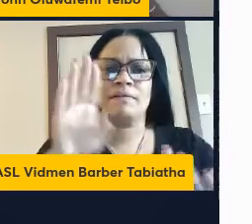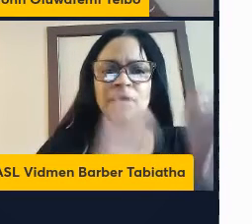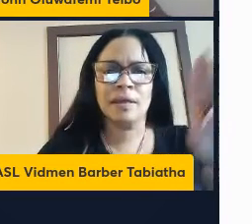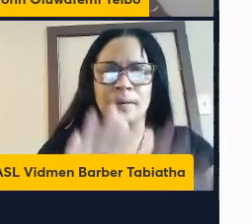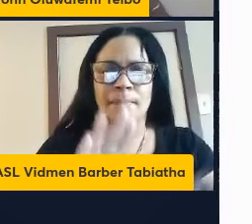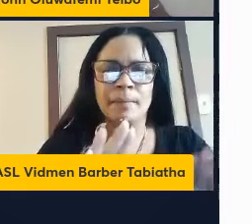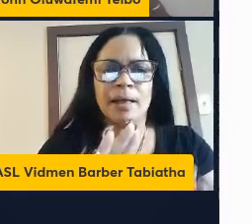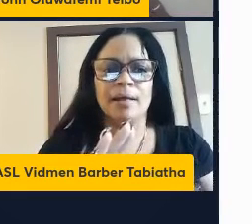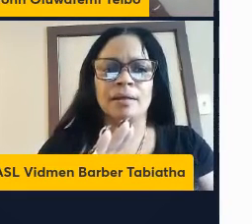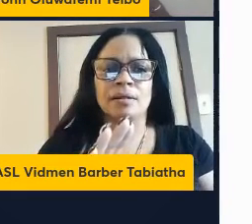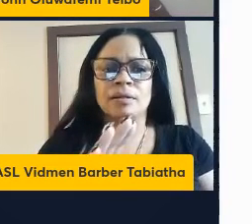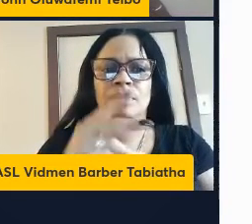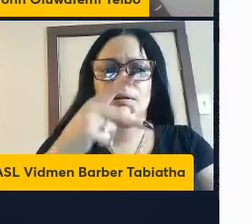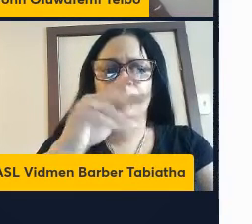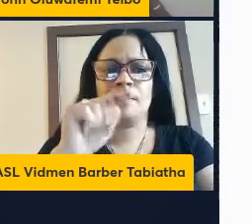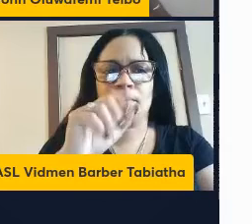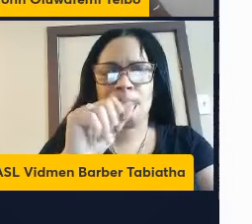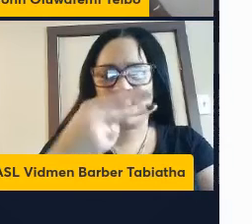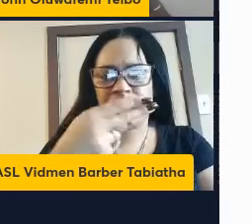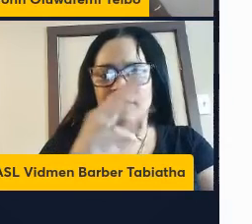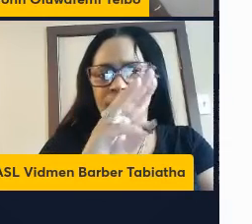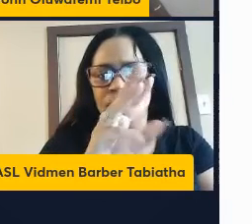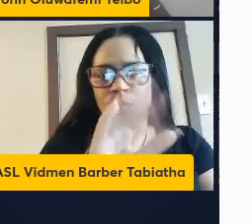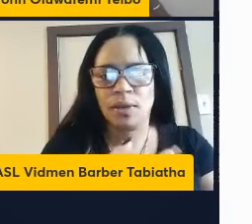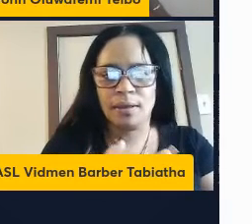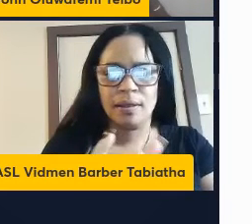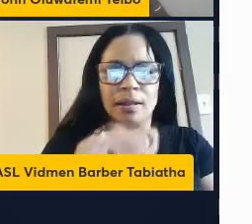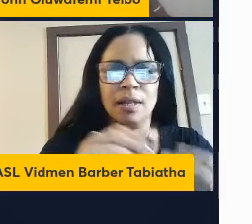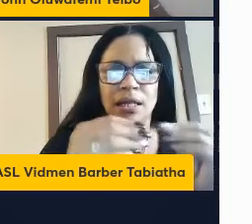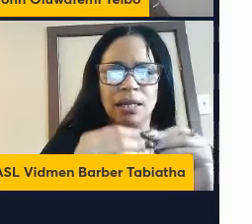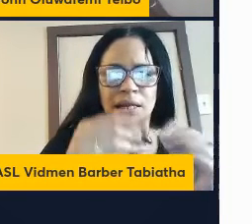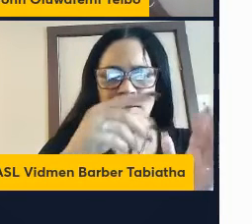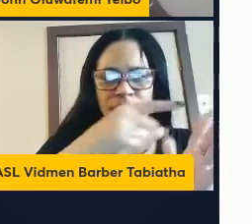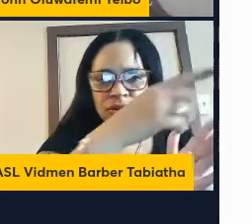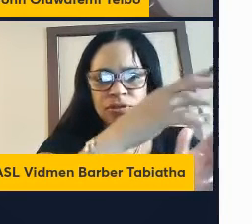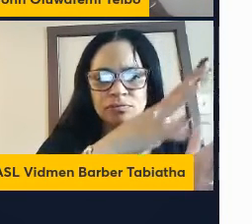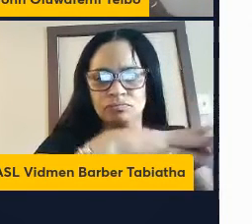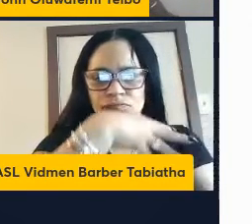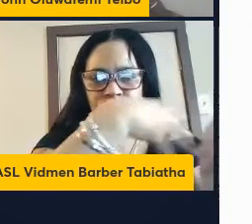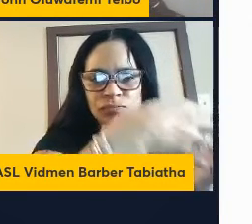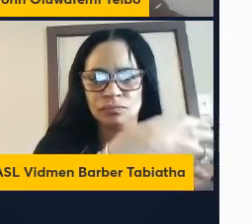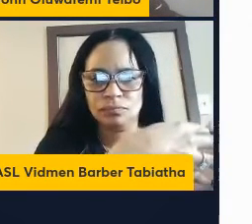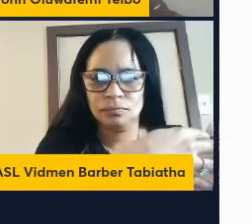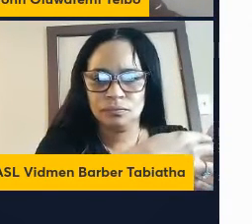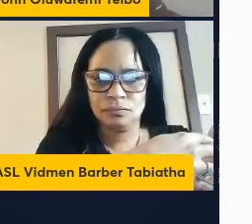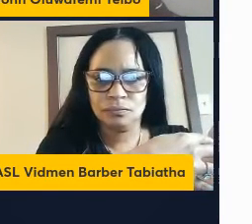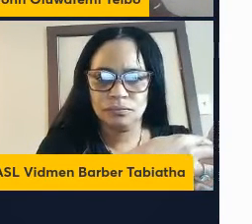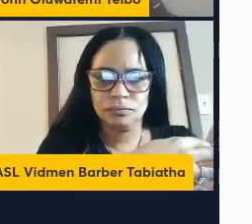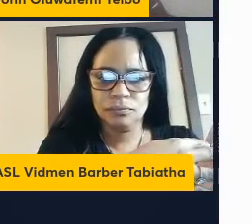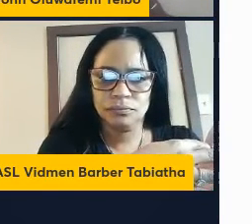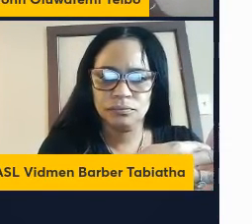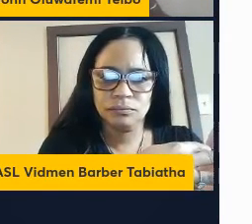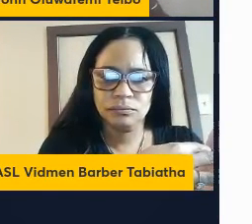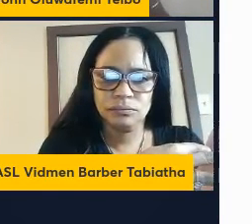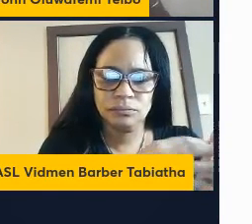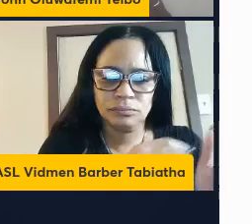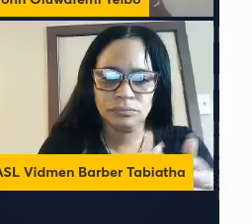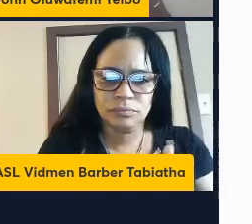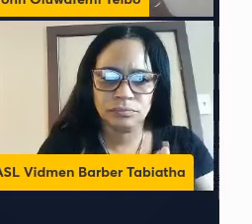we saw that both of the pathways that were operated include the mTOR class 1 PI3K signaling, as well as